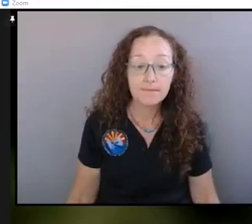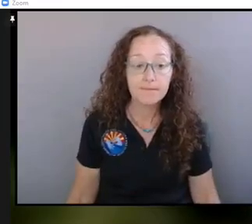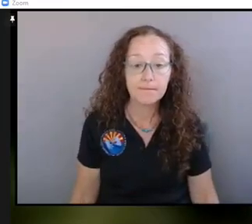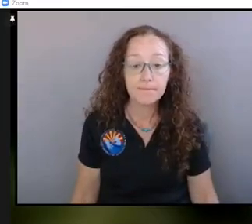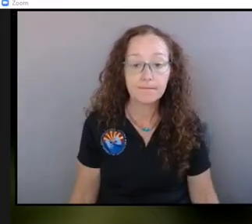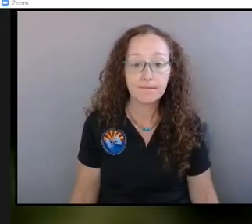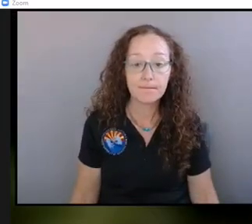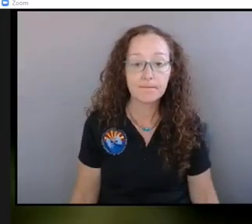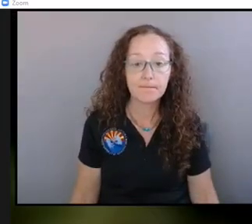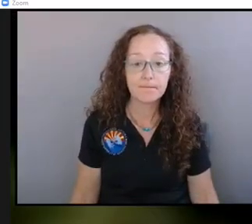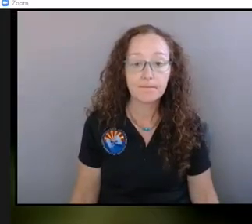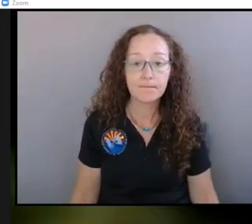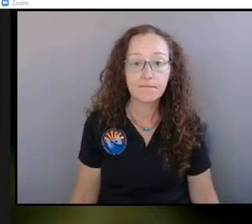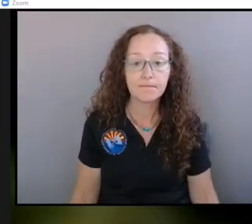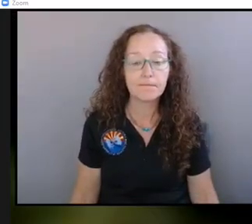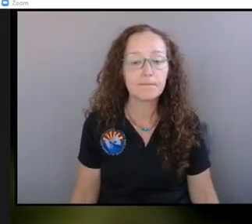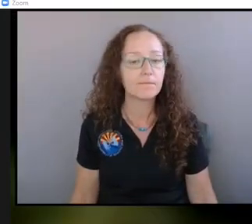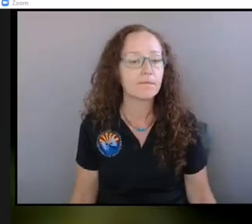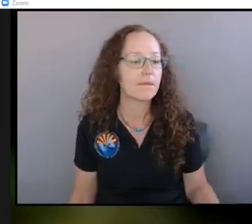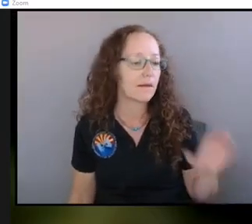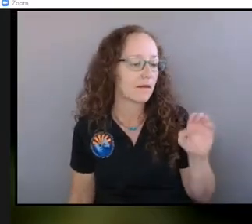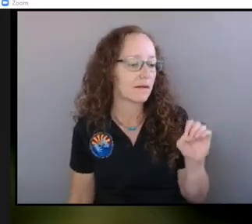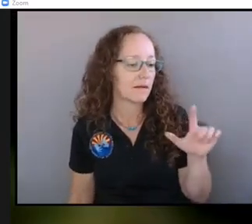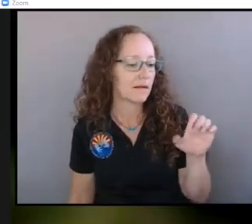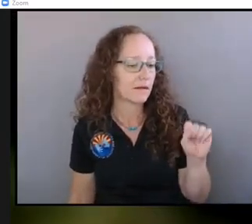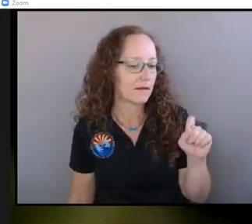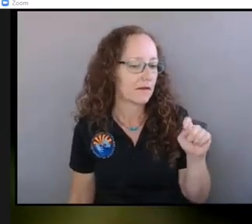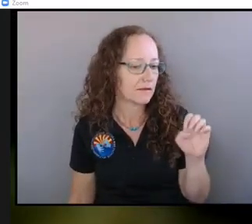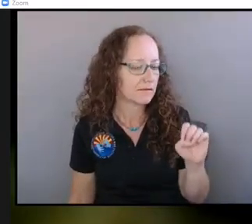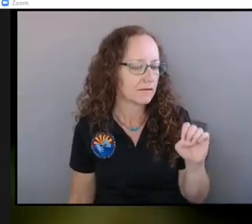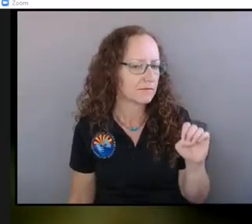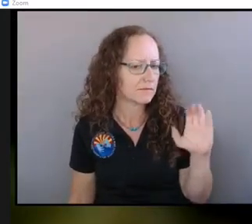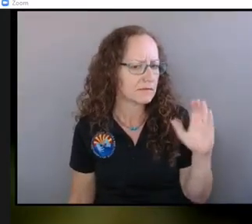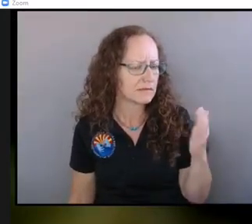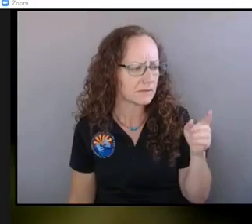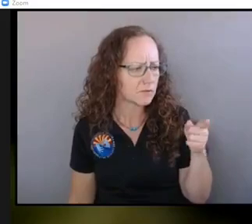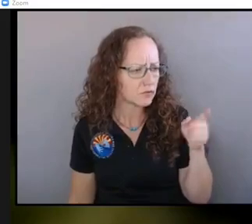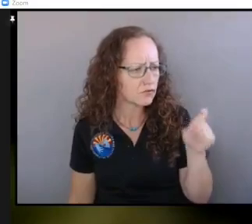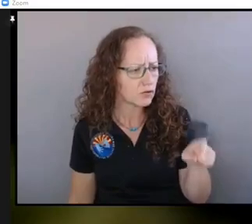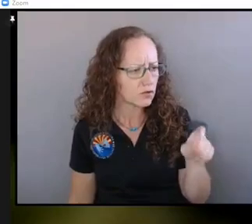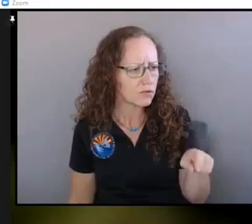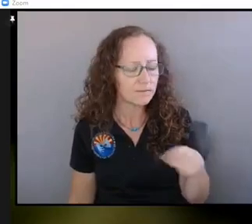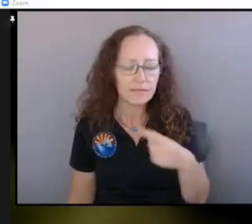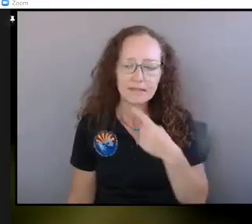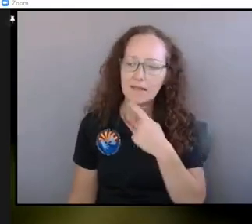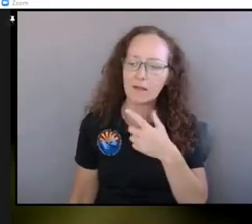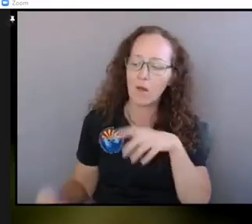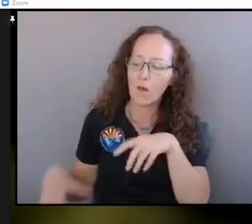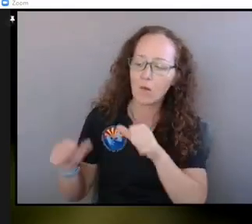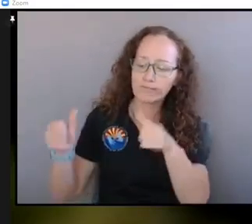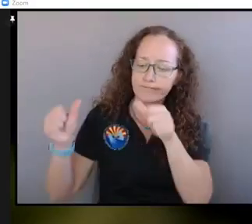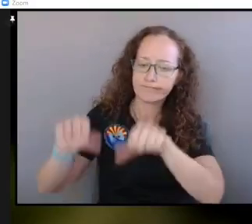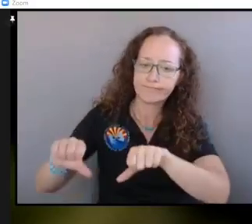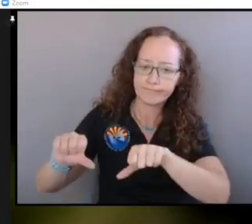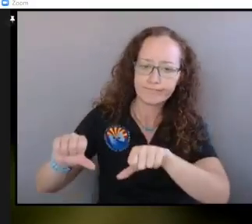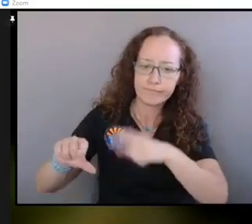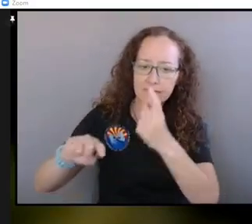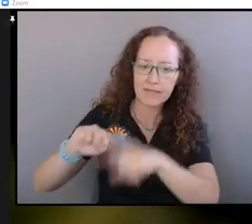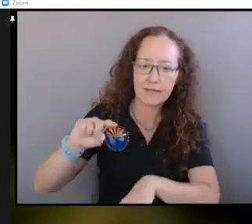From what we can tell, you should be able to, Stuart. And it says host disabled participant sharing